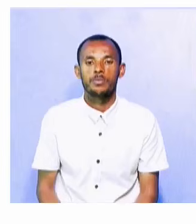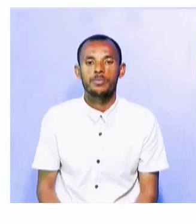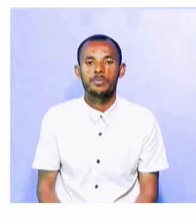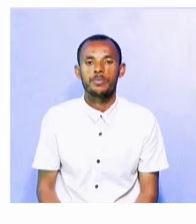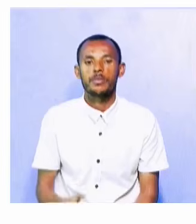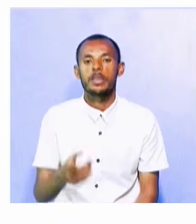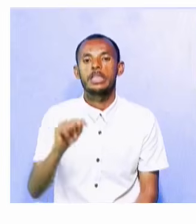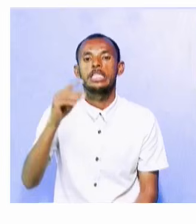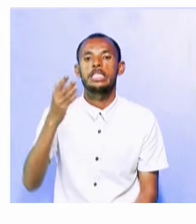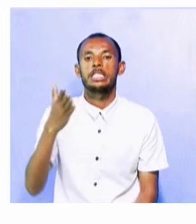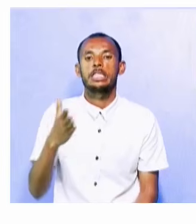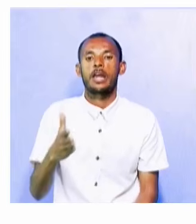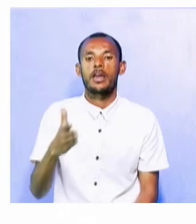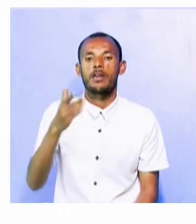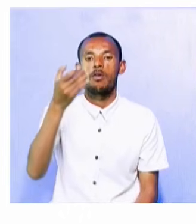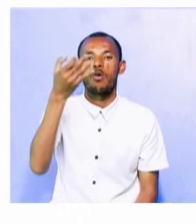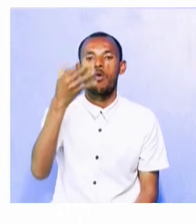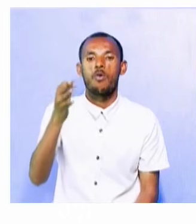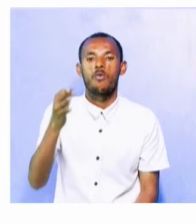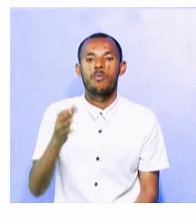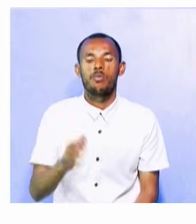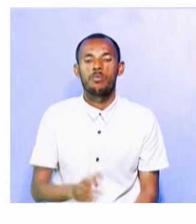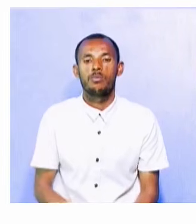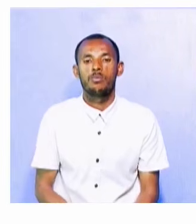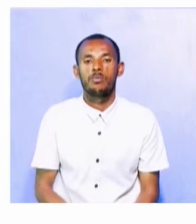the side of